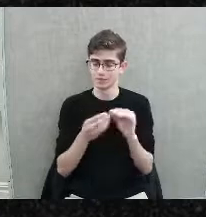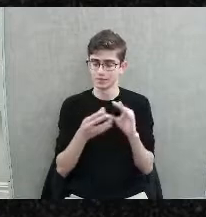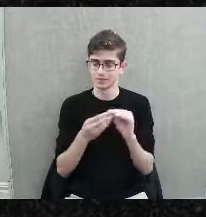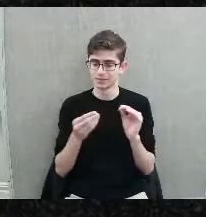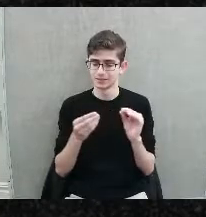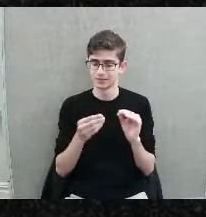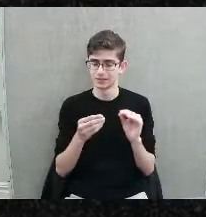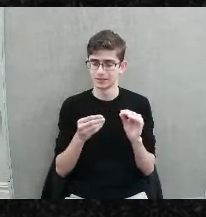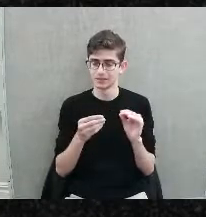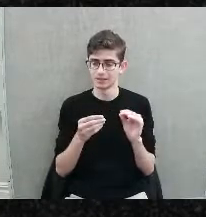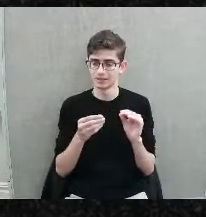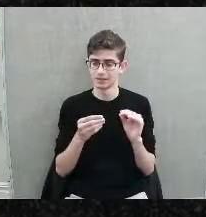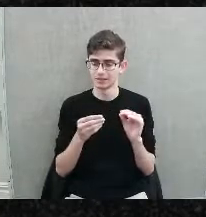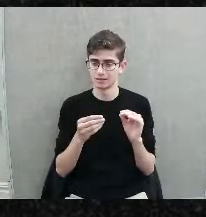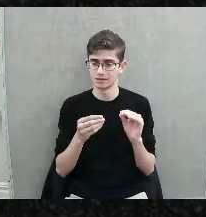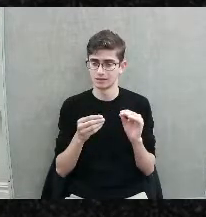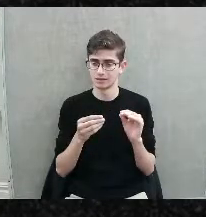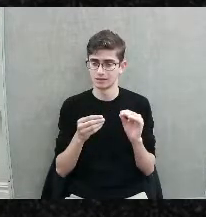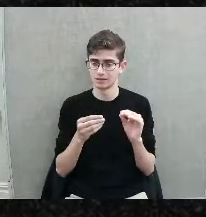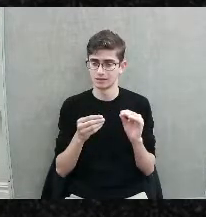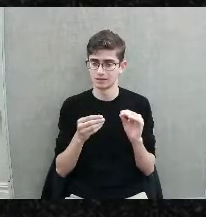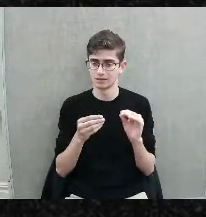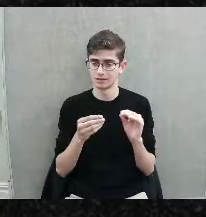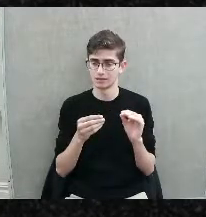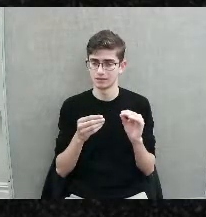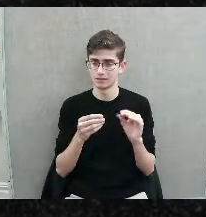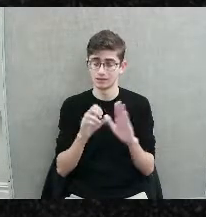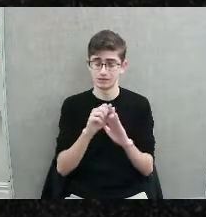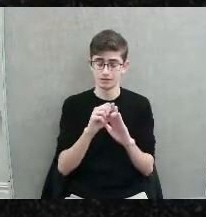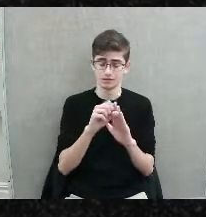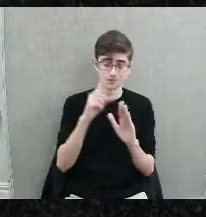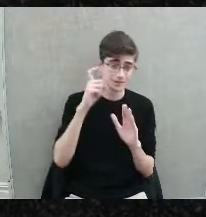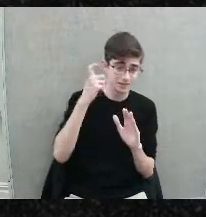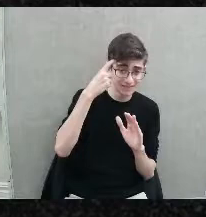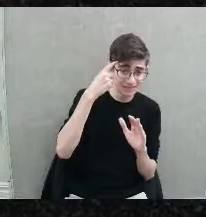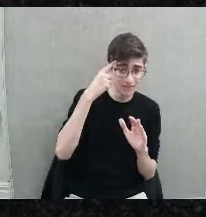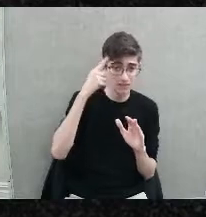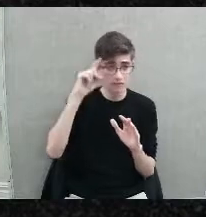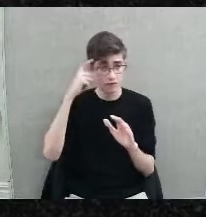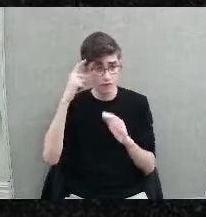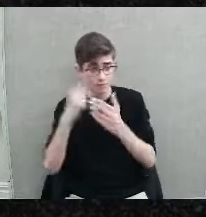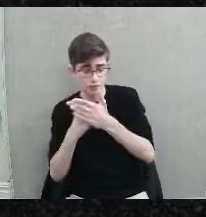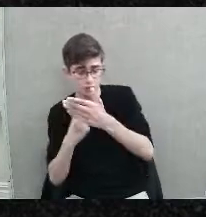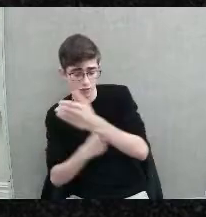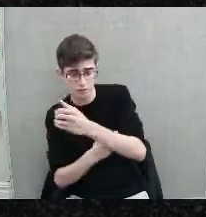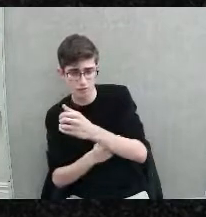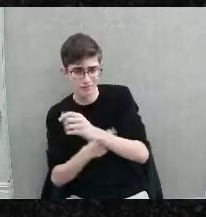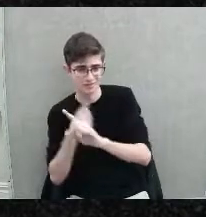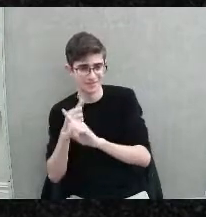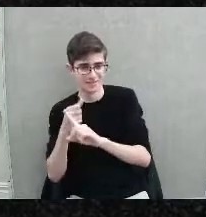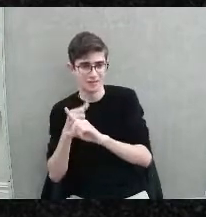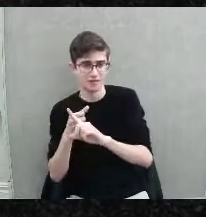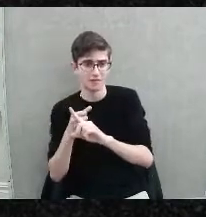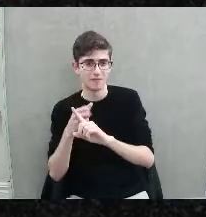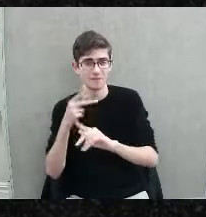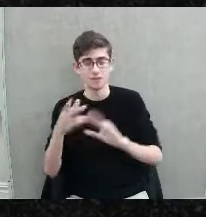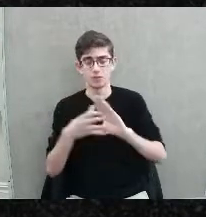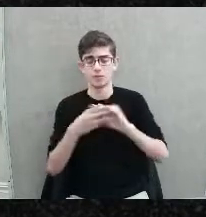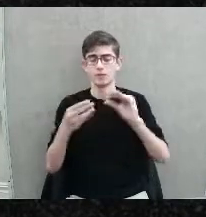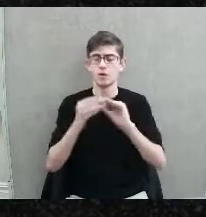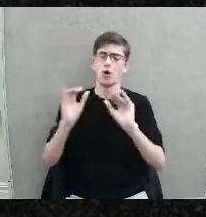that the state is never, or other governing structures are never envisioned as the causes of harm, and are only positioned